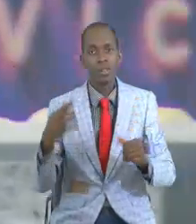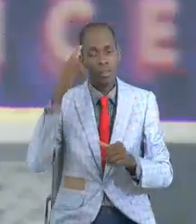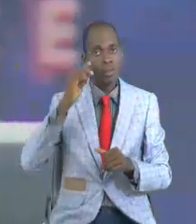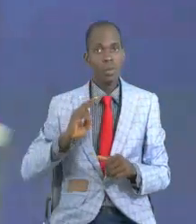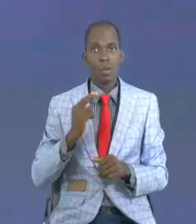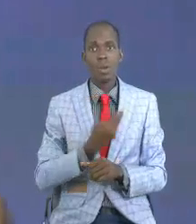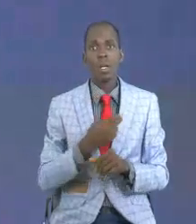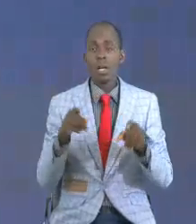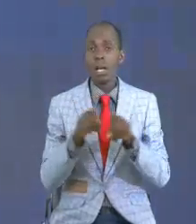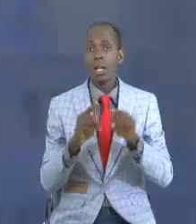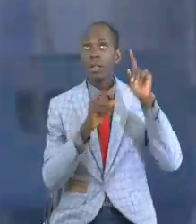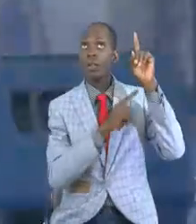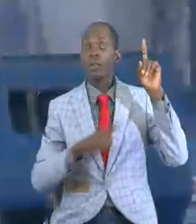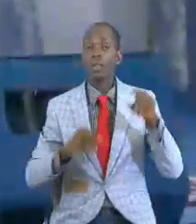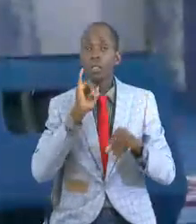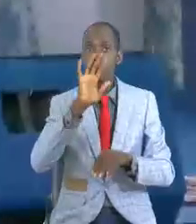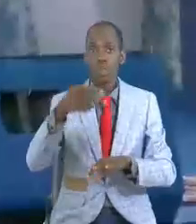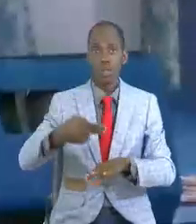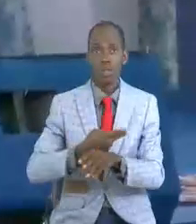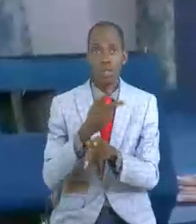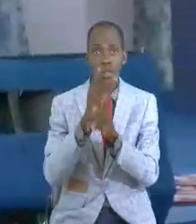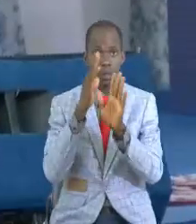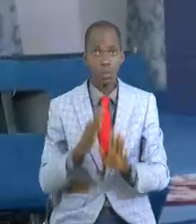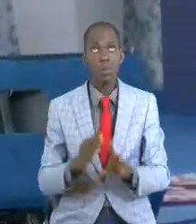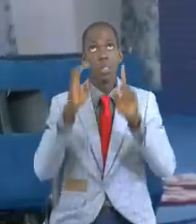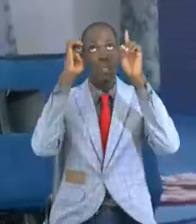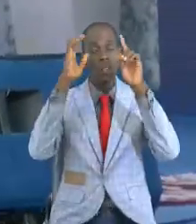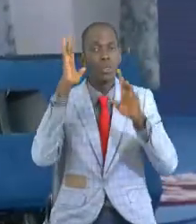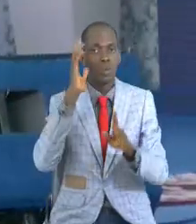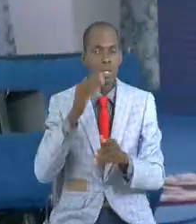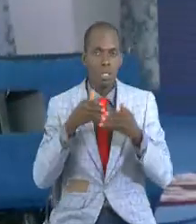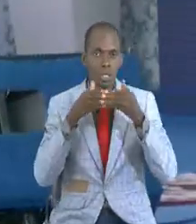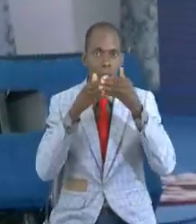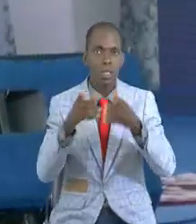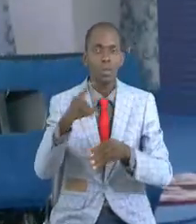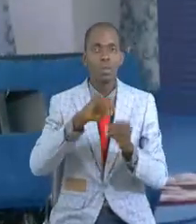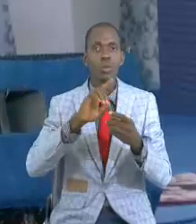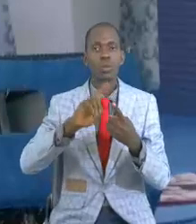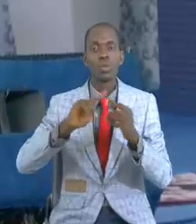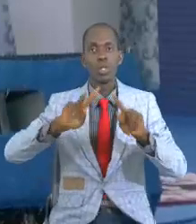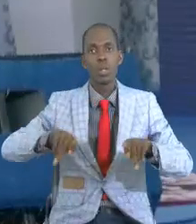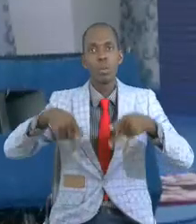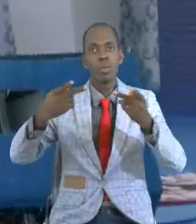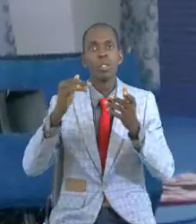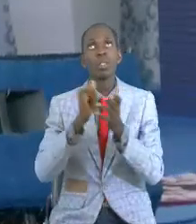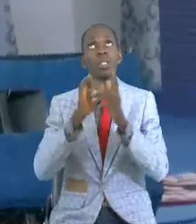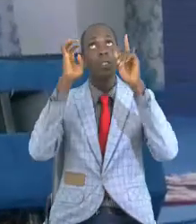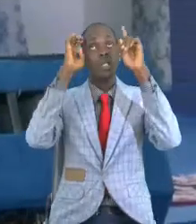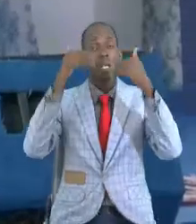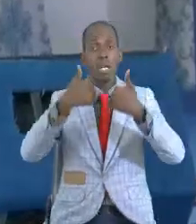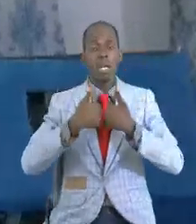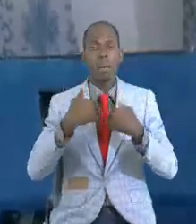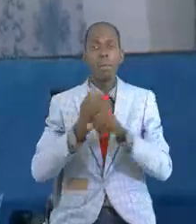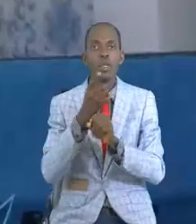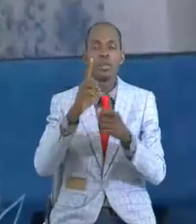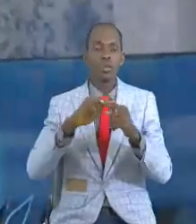is your shepherd, he will guide you into the provision that he has, and he makes you to rest